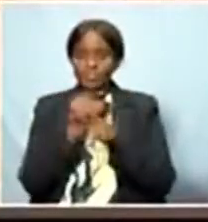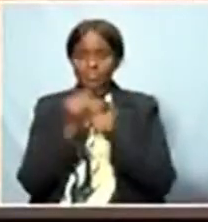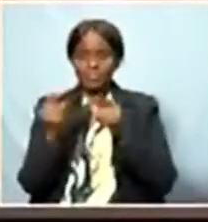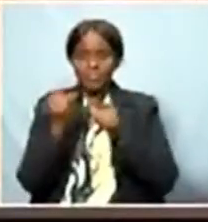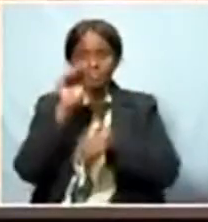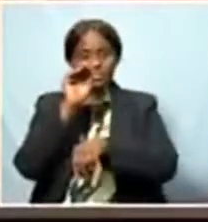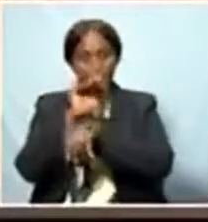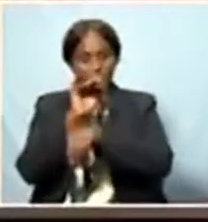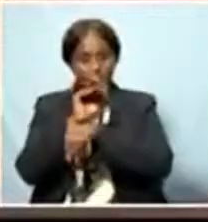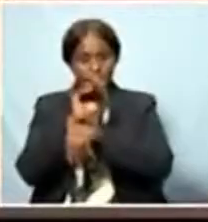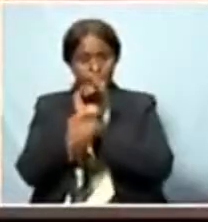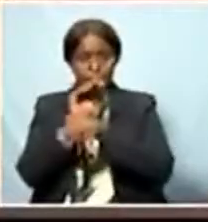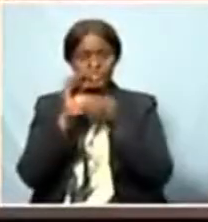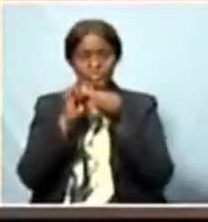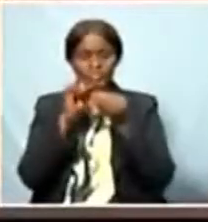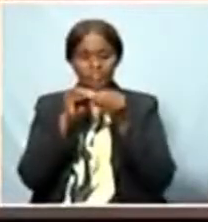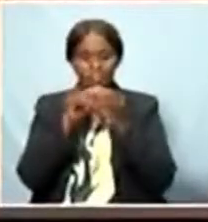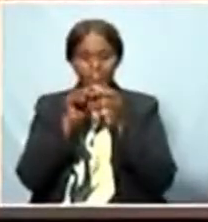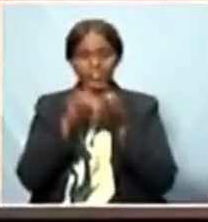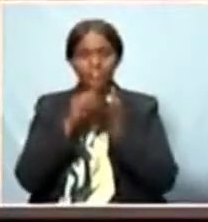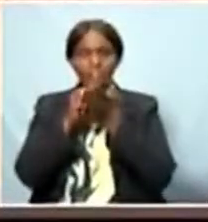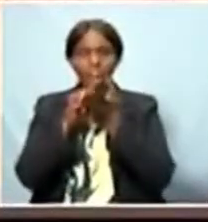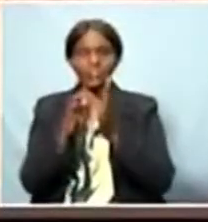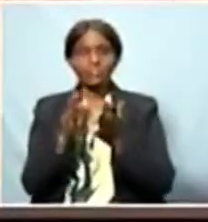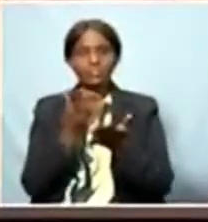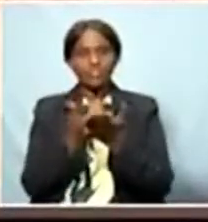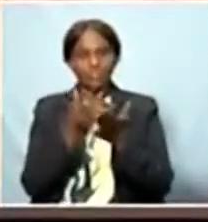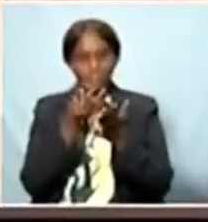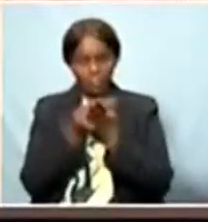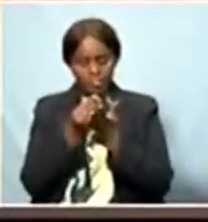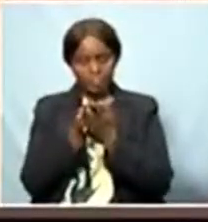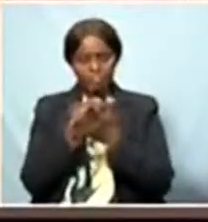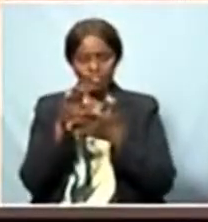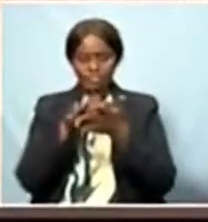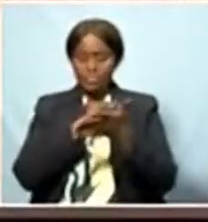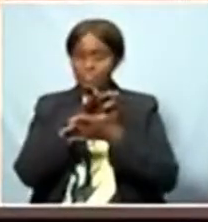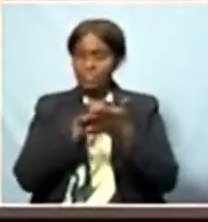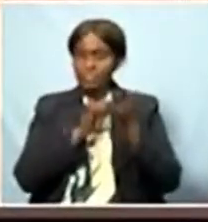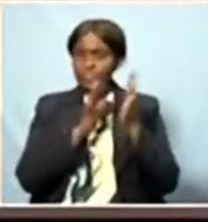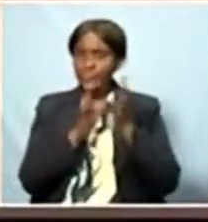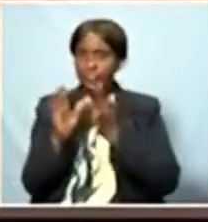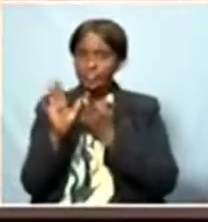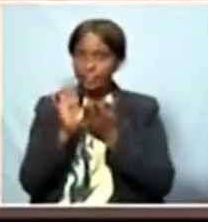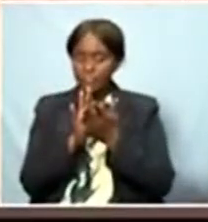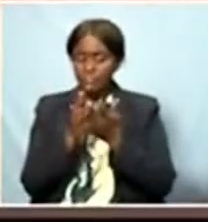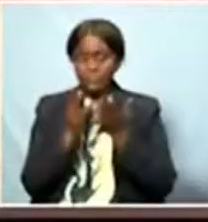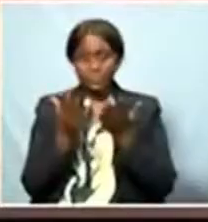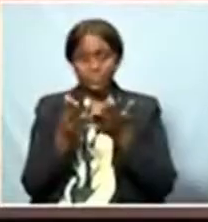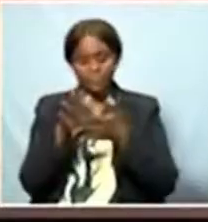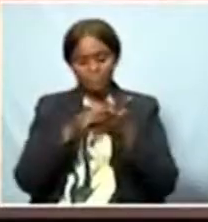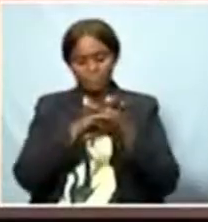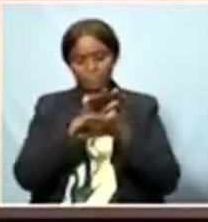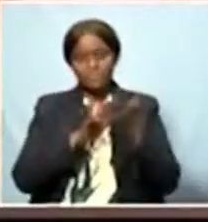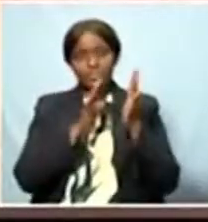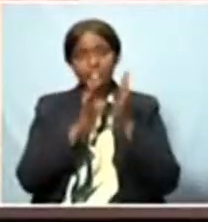comment on that donor flight? Is it scheduled? Is it scheduled